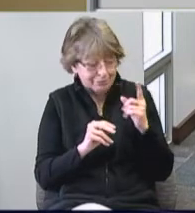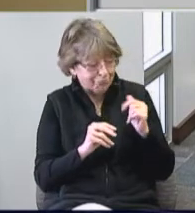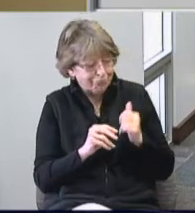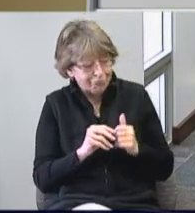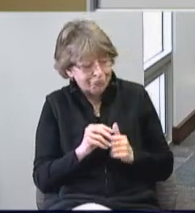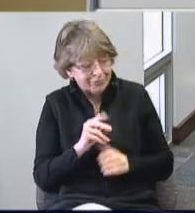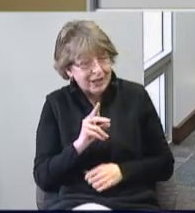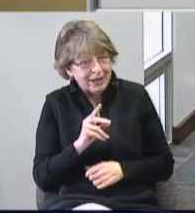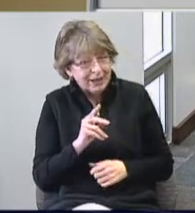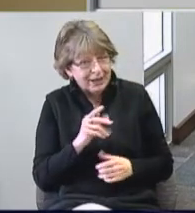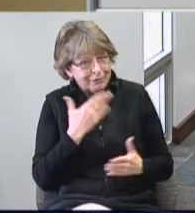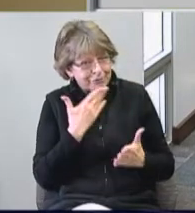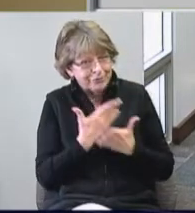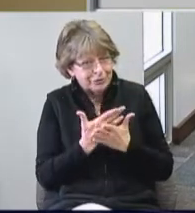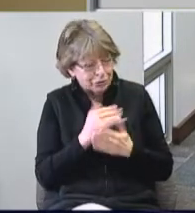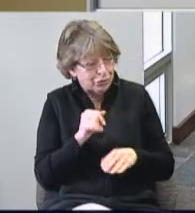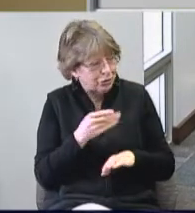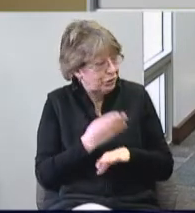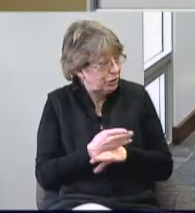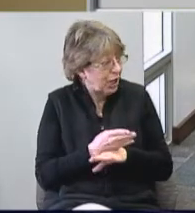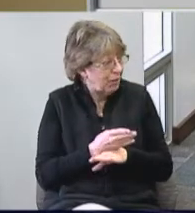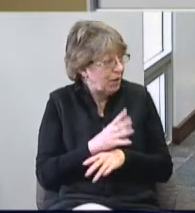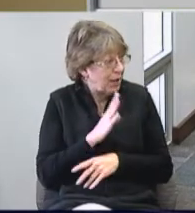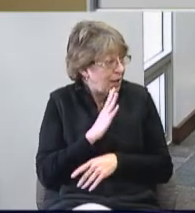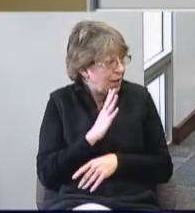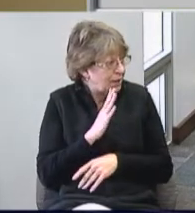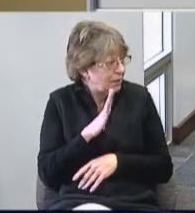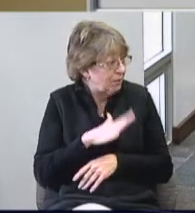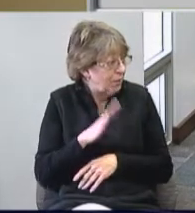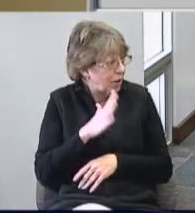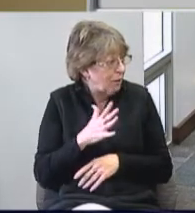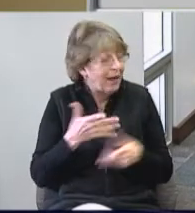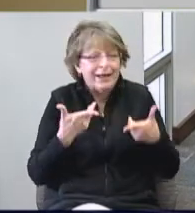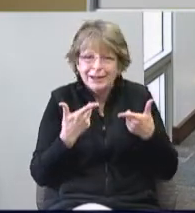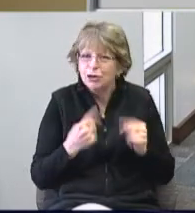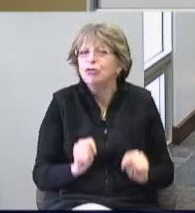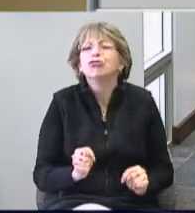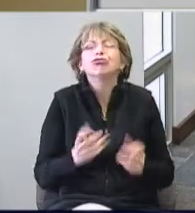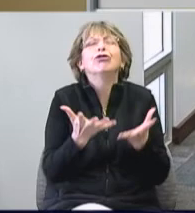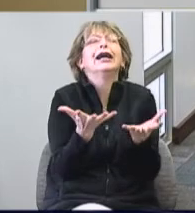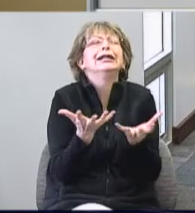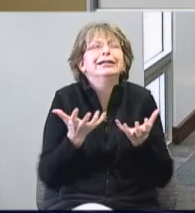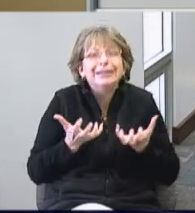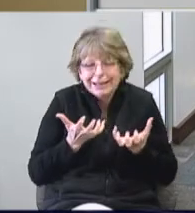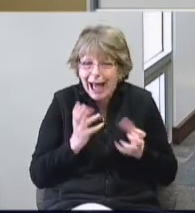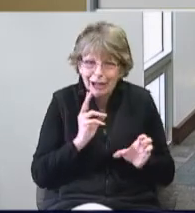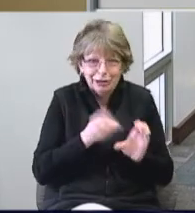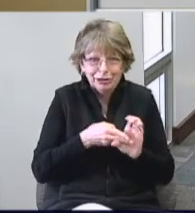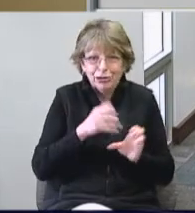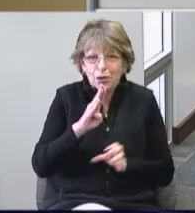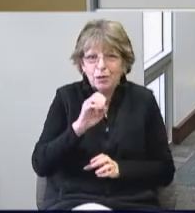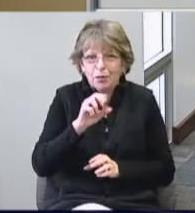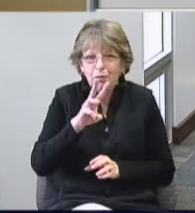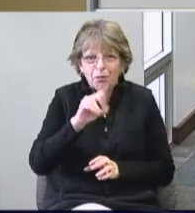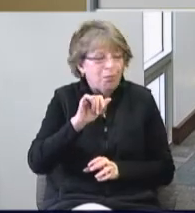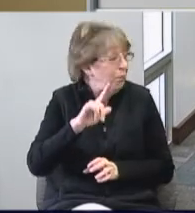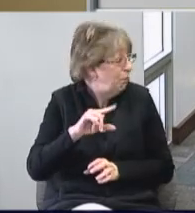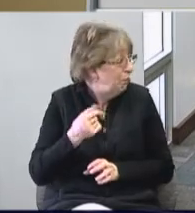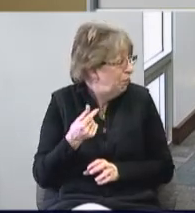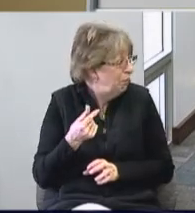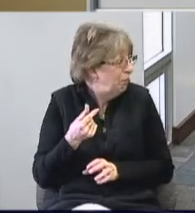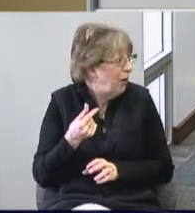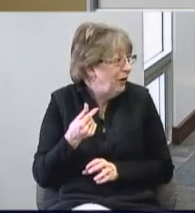John talked about his great desire to join a bowling team as soon as possible, and so one of the members of our community sent me a bowling shirt for